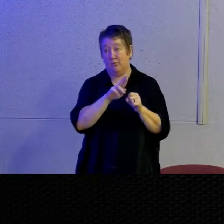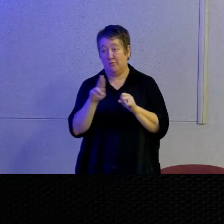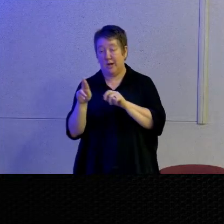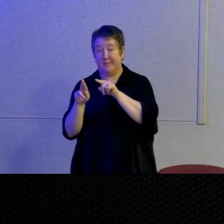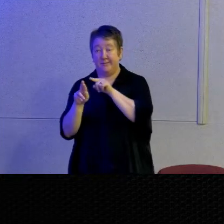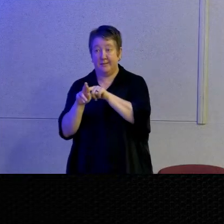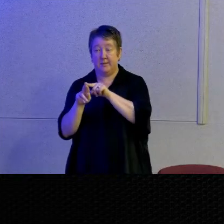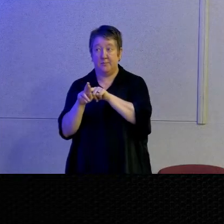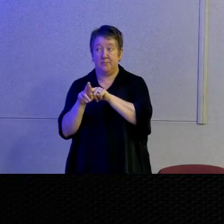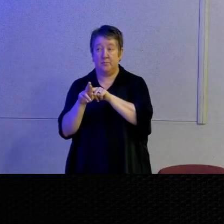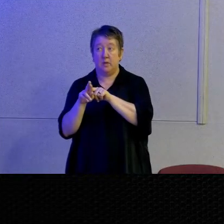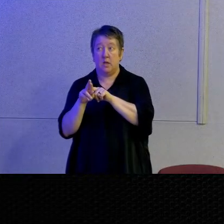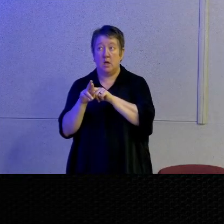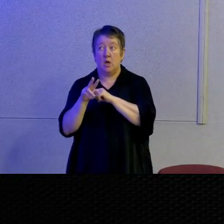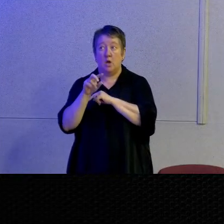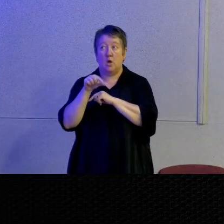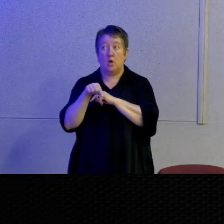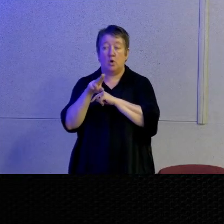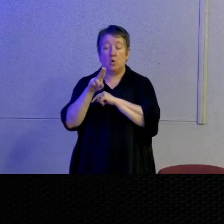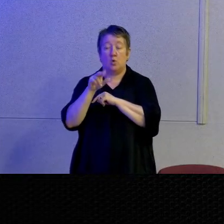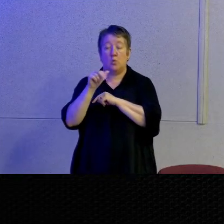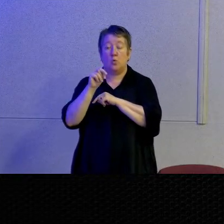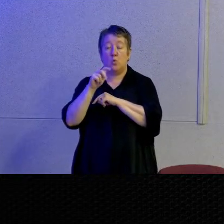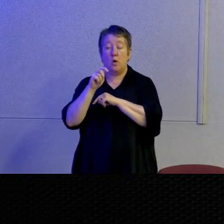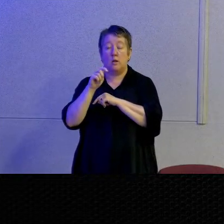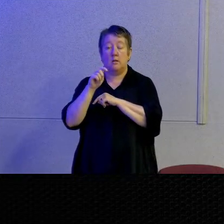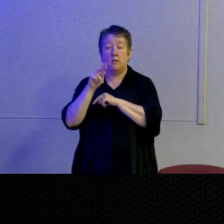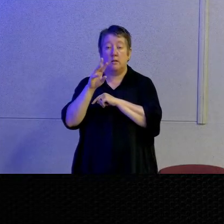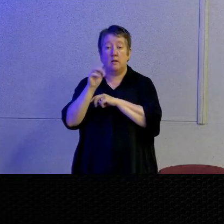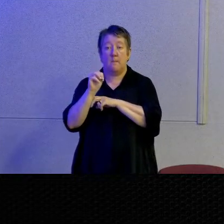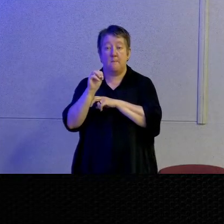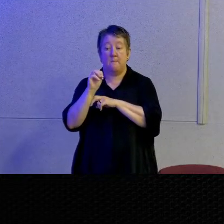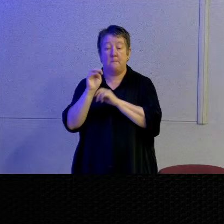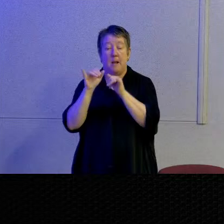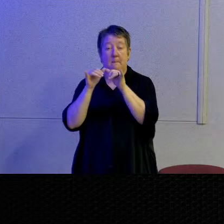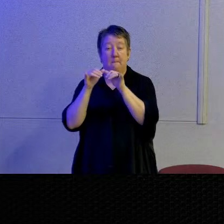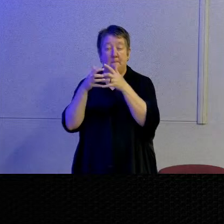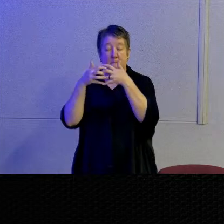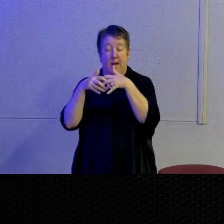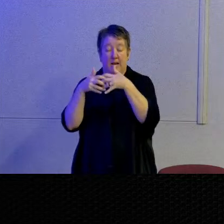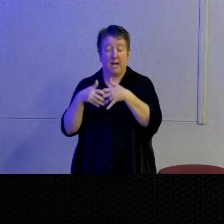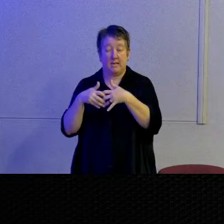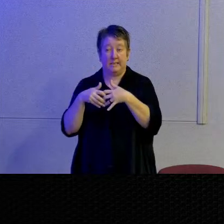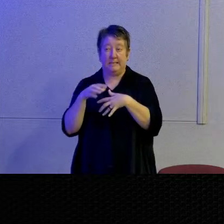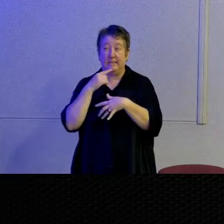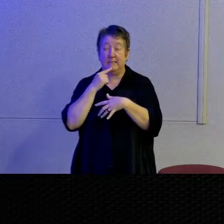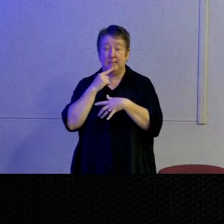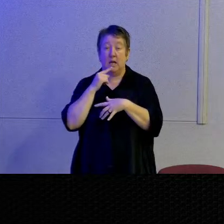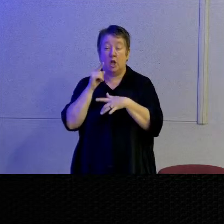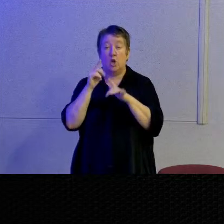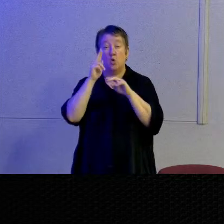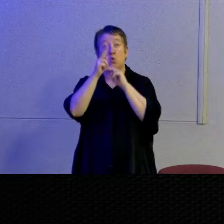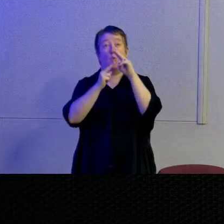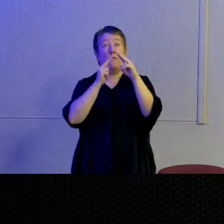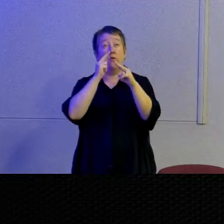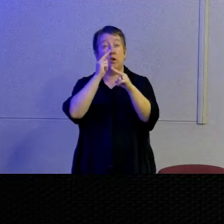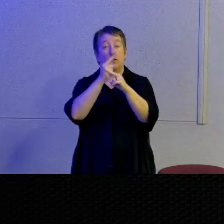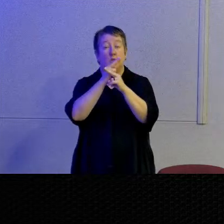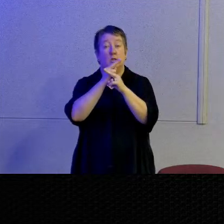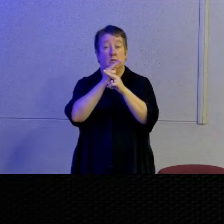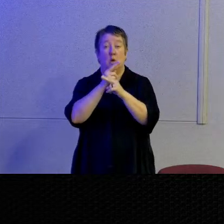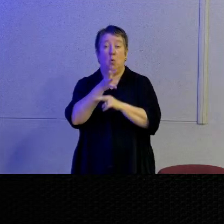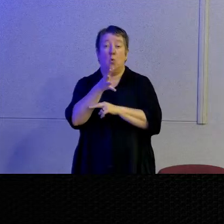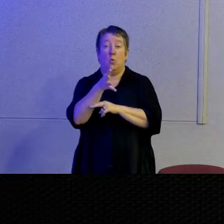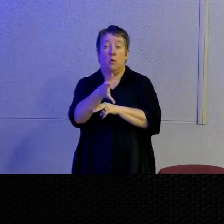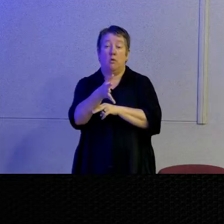Quantum mechanics tells you that the universe is doomed to go down into that lower energy state in what we call